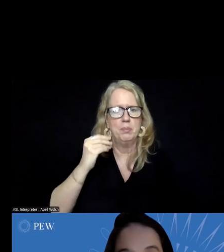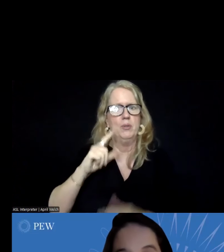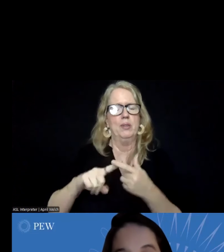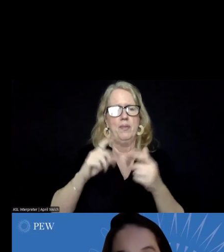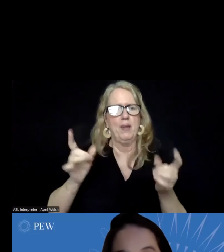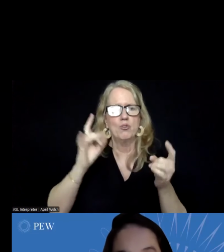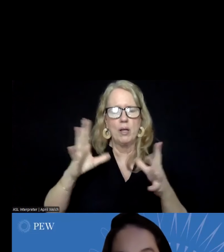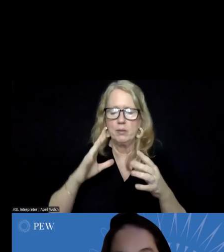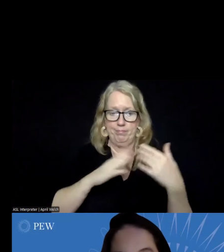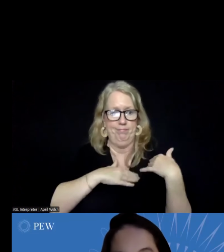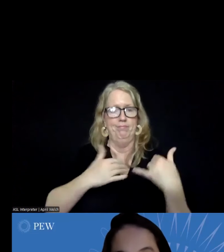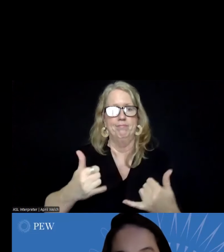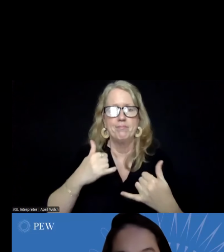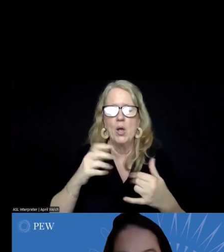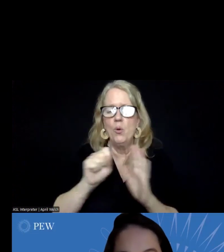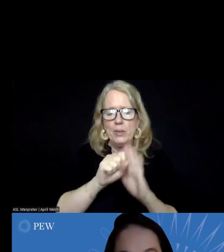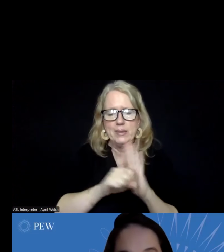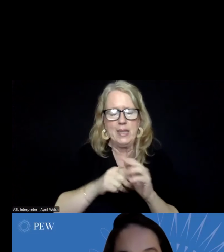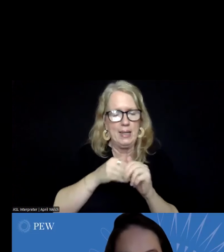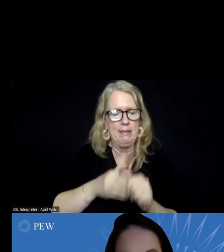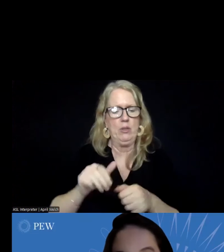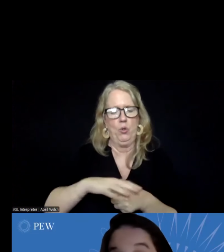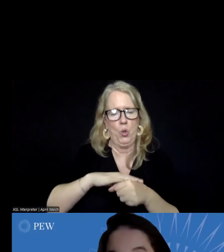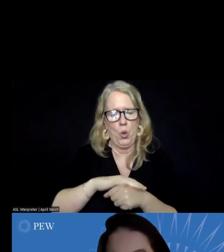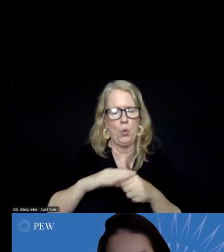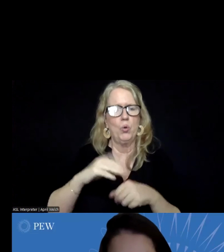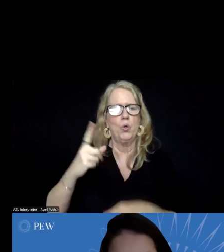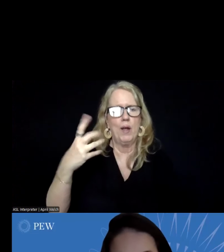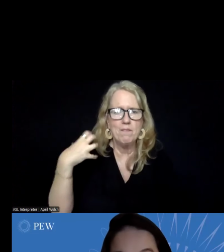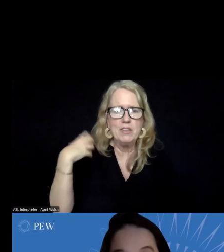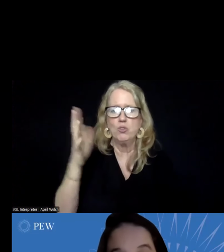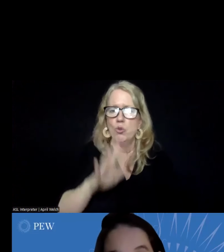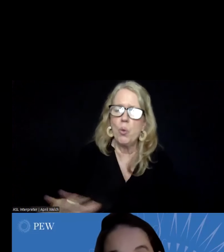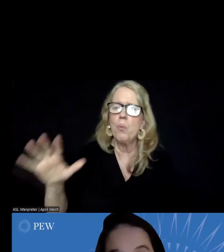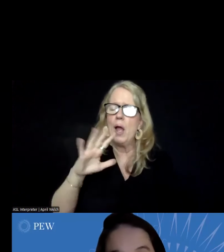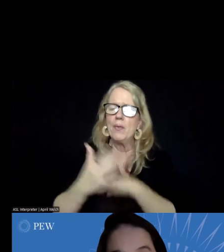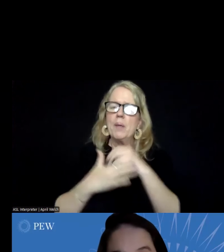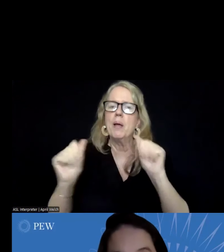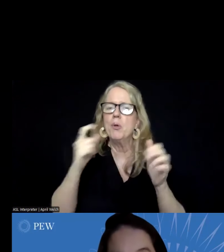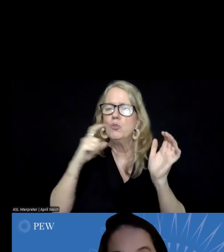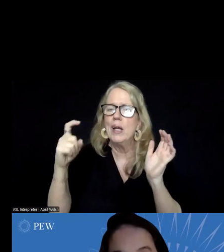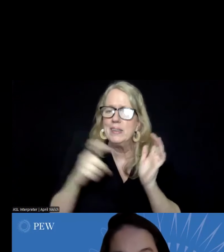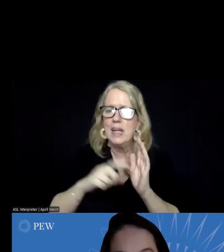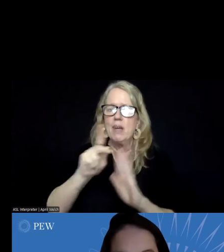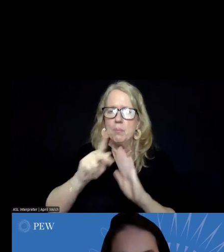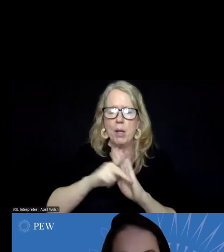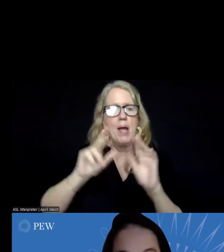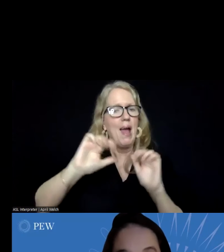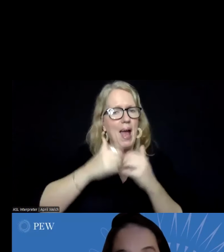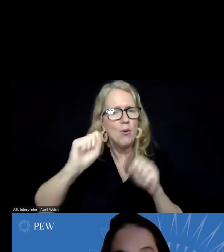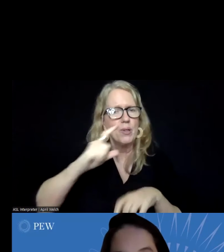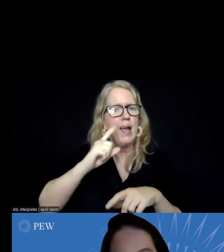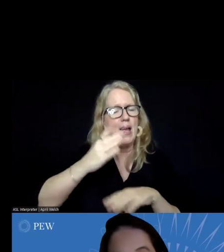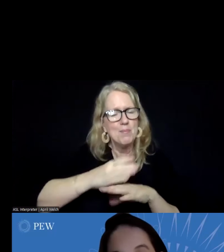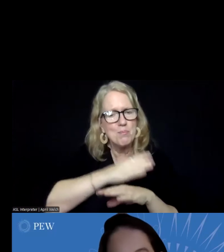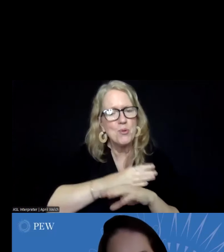So we've been working with state leaders, local officials, and national experts across the country to identify policies that can improve outcomes